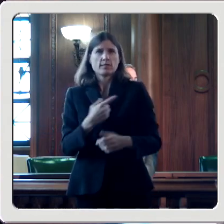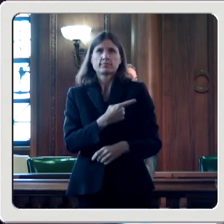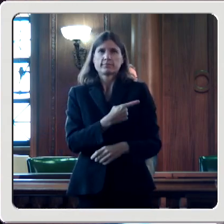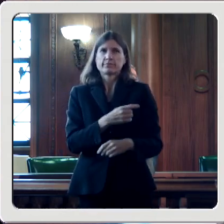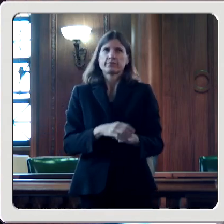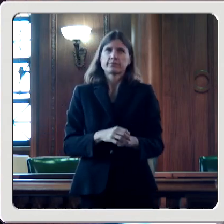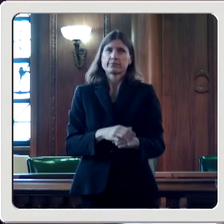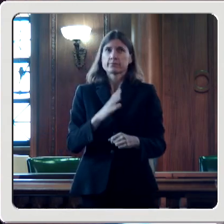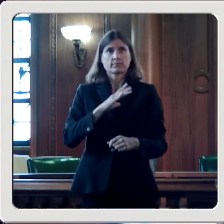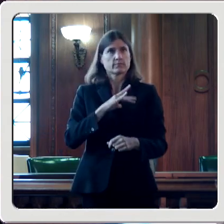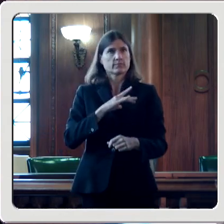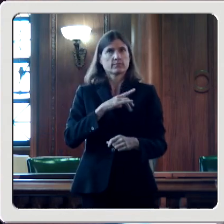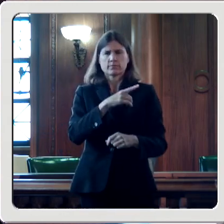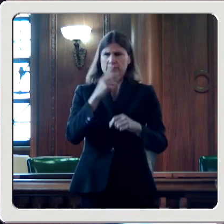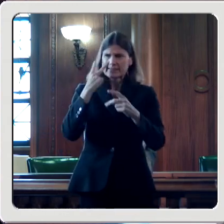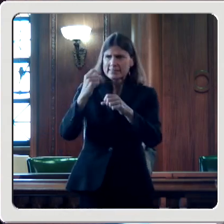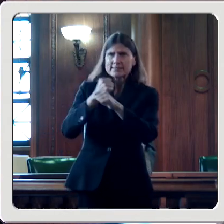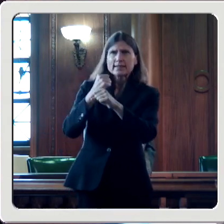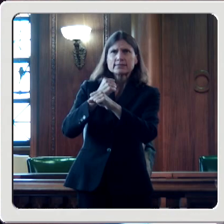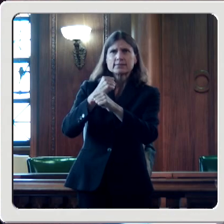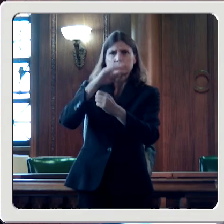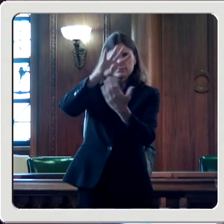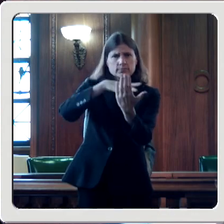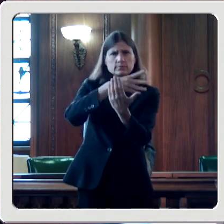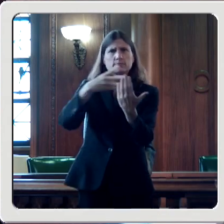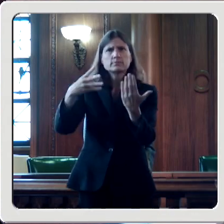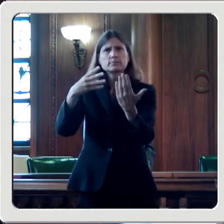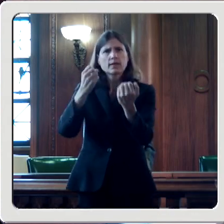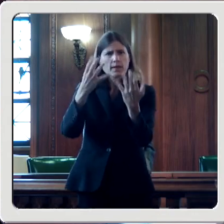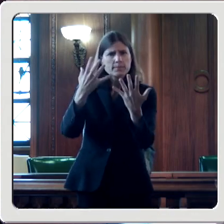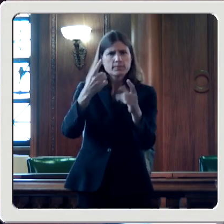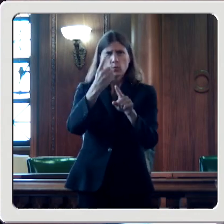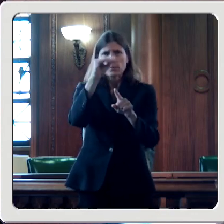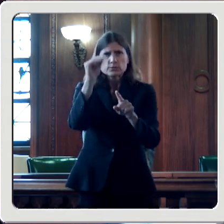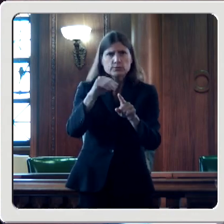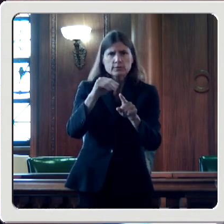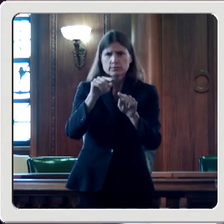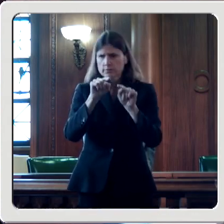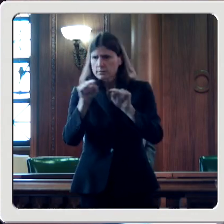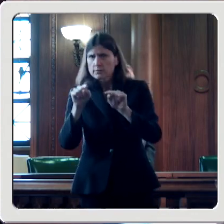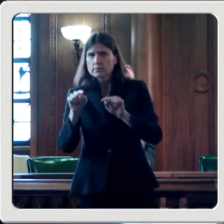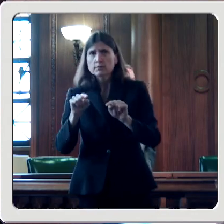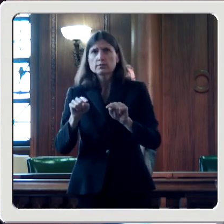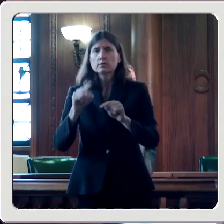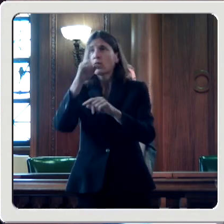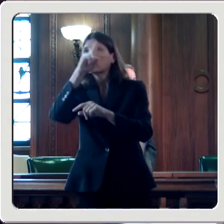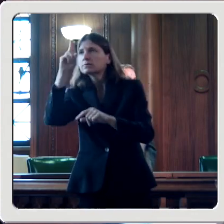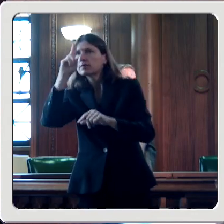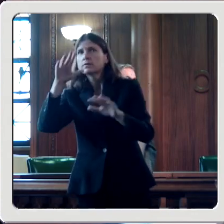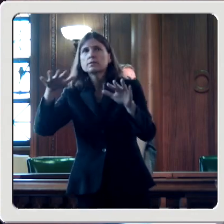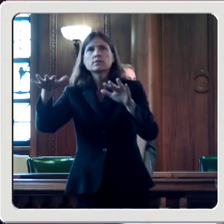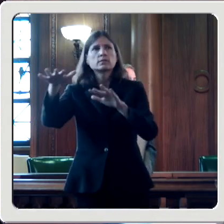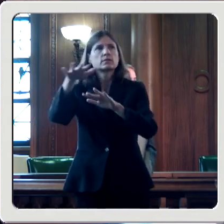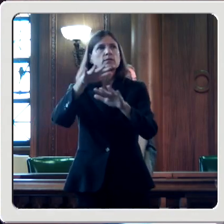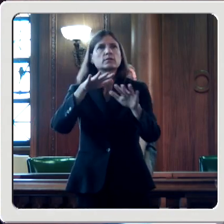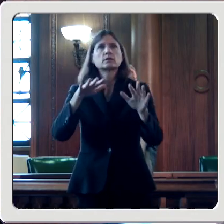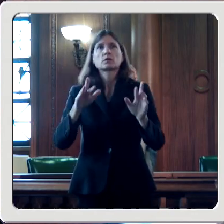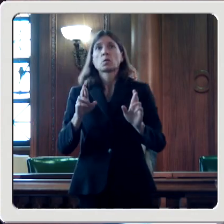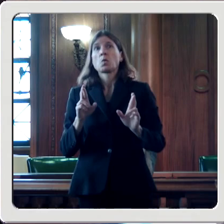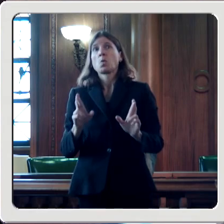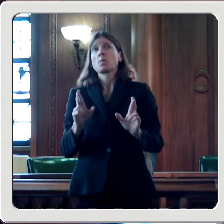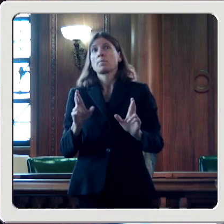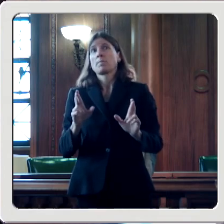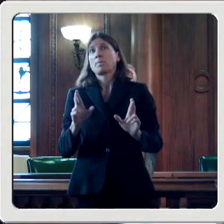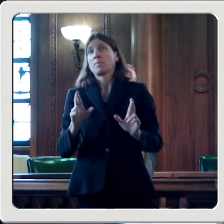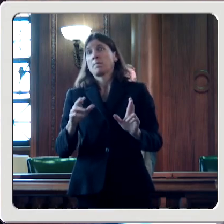have reduced or can eliminate the rate of local community transmission. And it's that